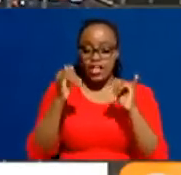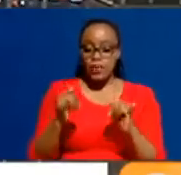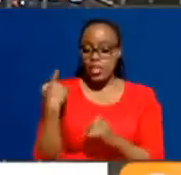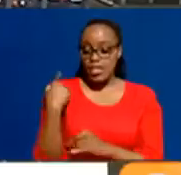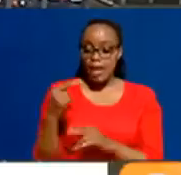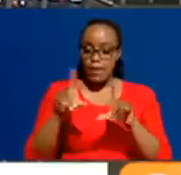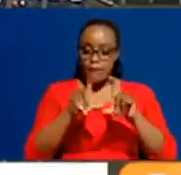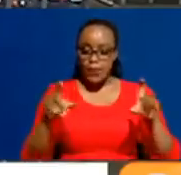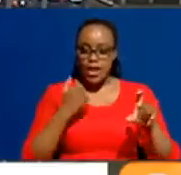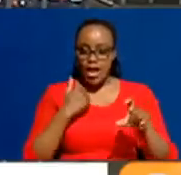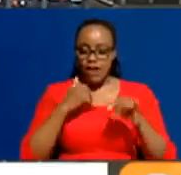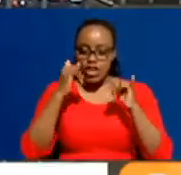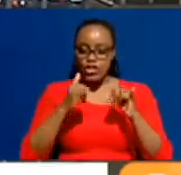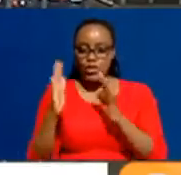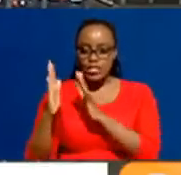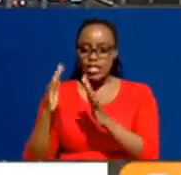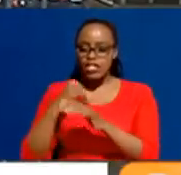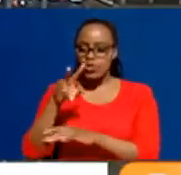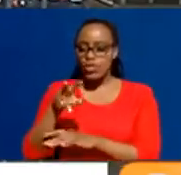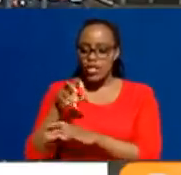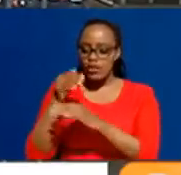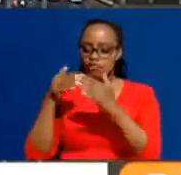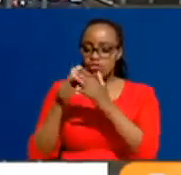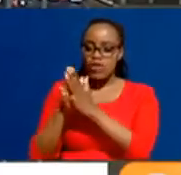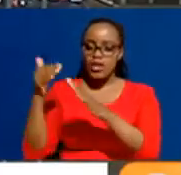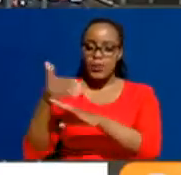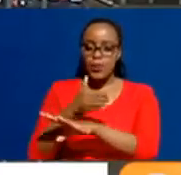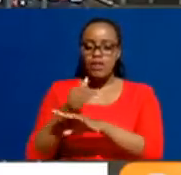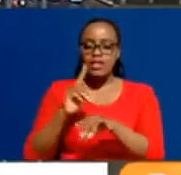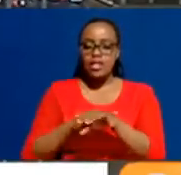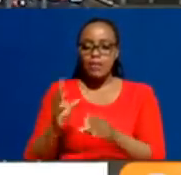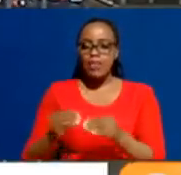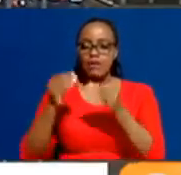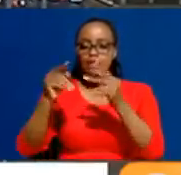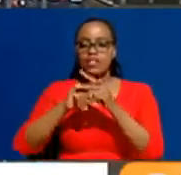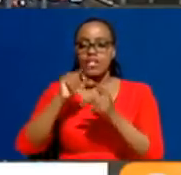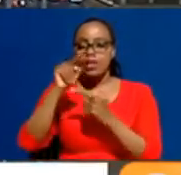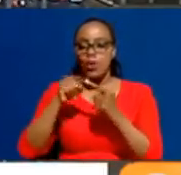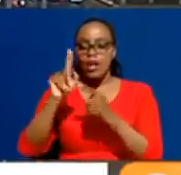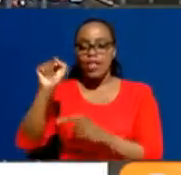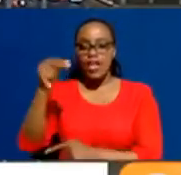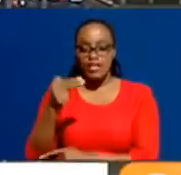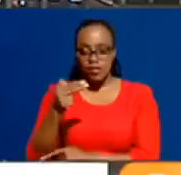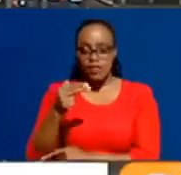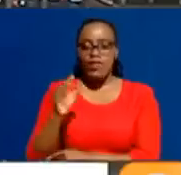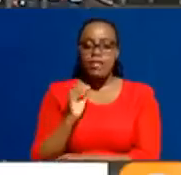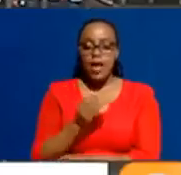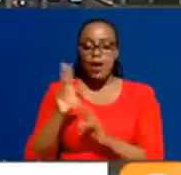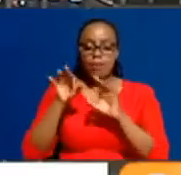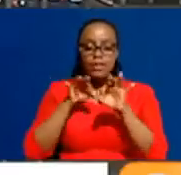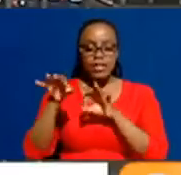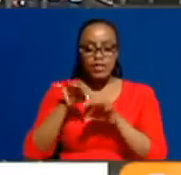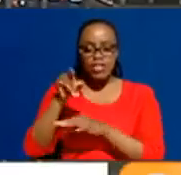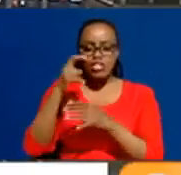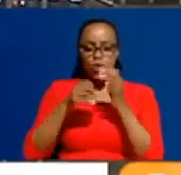have enhanced security features to curb theft and fraud, and their issuance begins on Thursday. And as Hassan Mugambi now tells us,